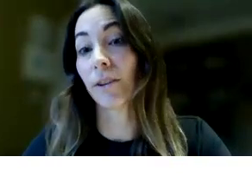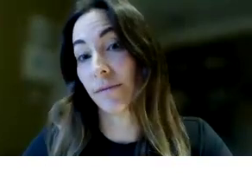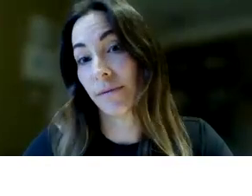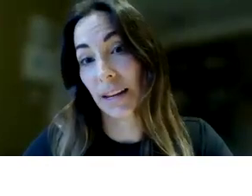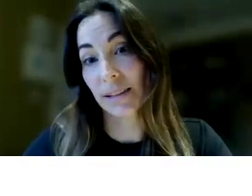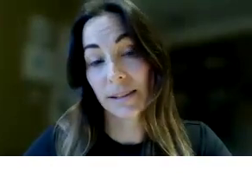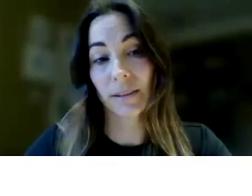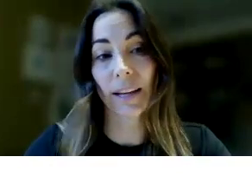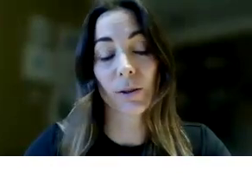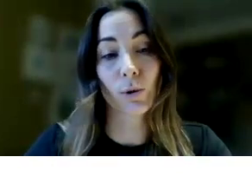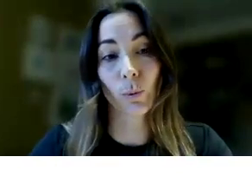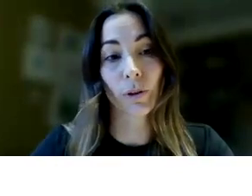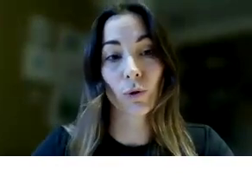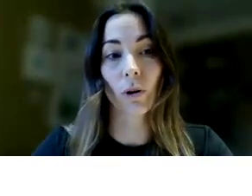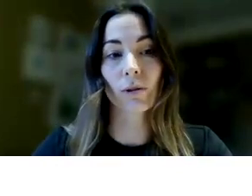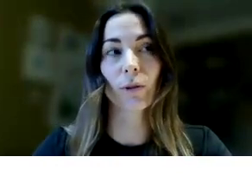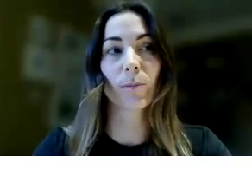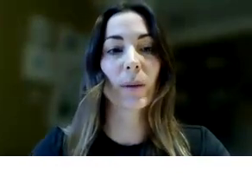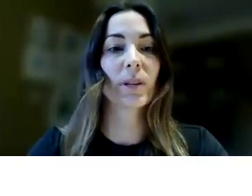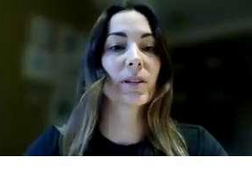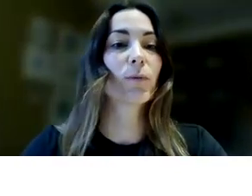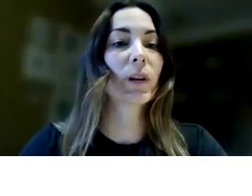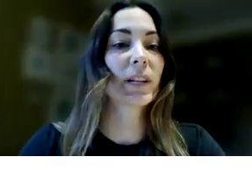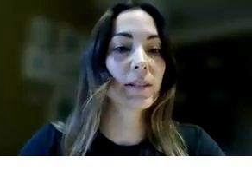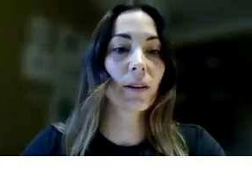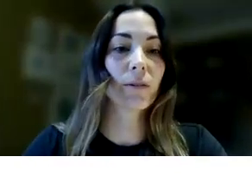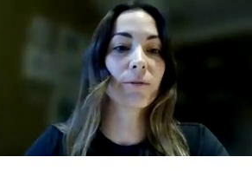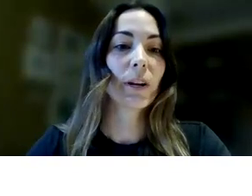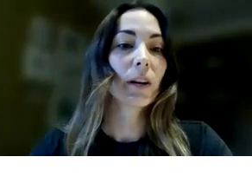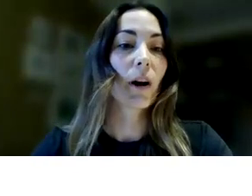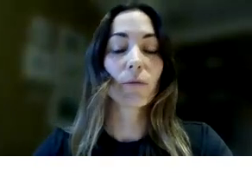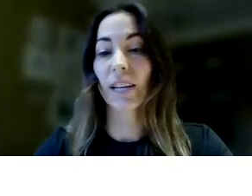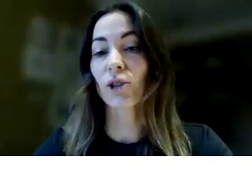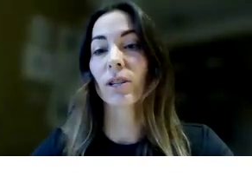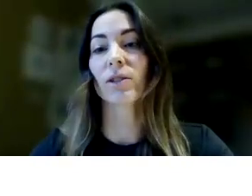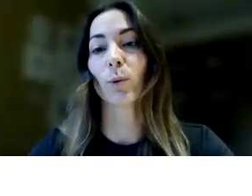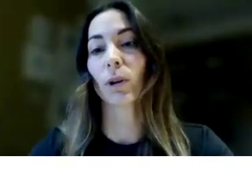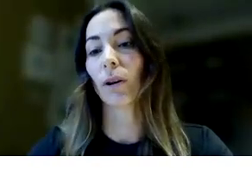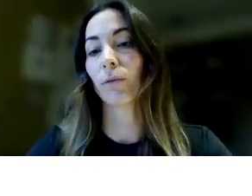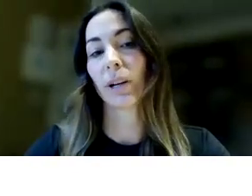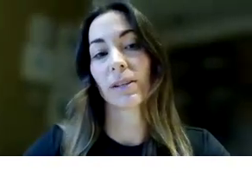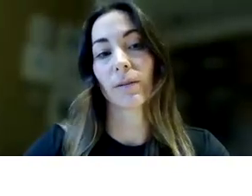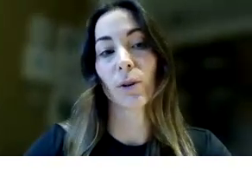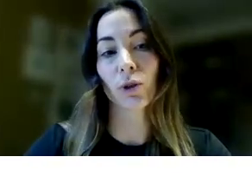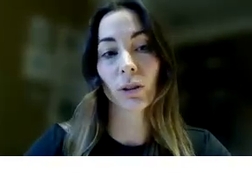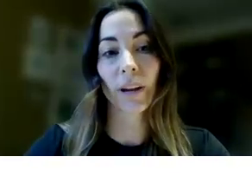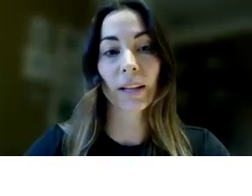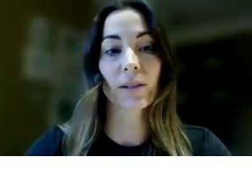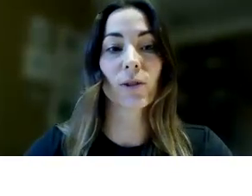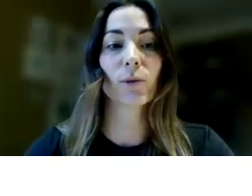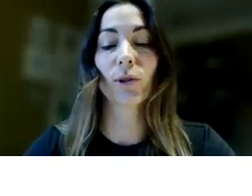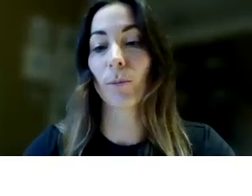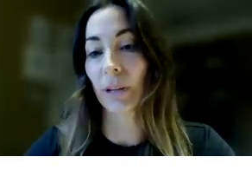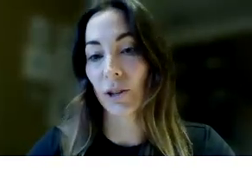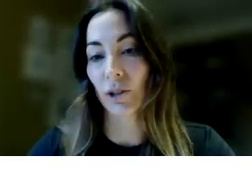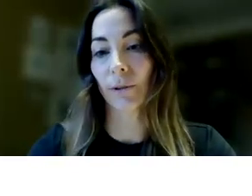to other things like social withdrawal. So there might be this avoidance of conversations or avoidance of social